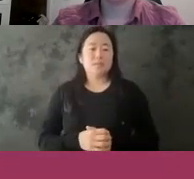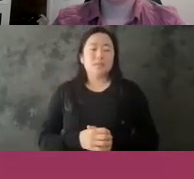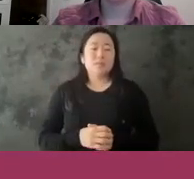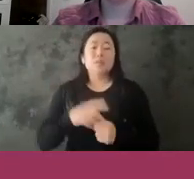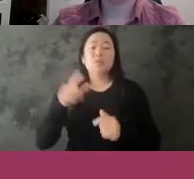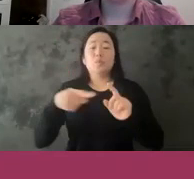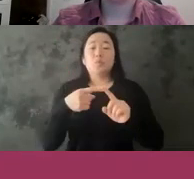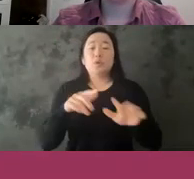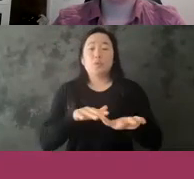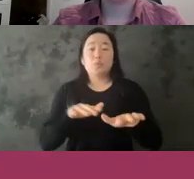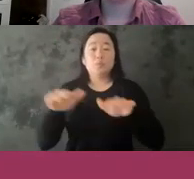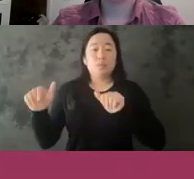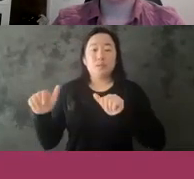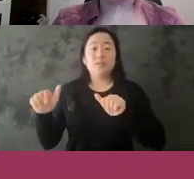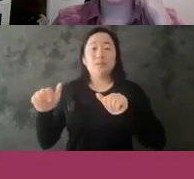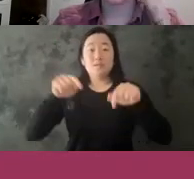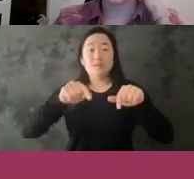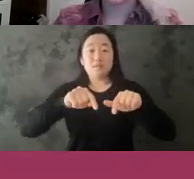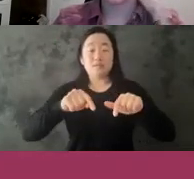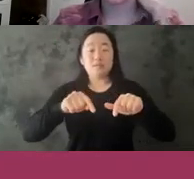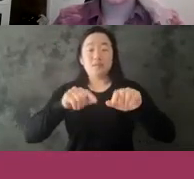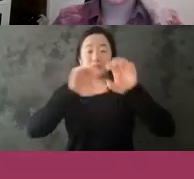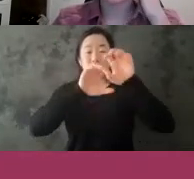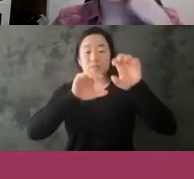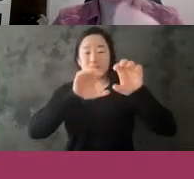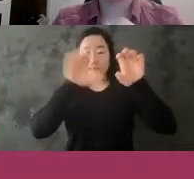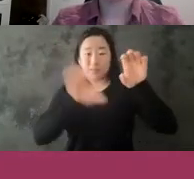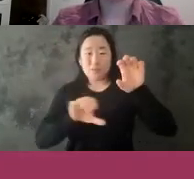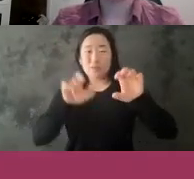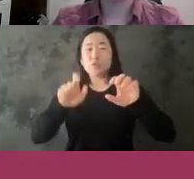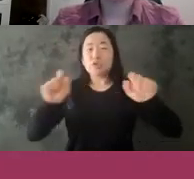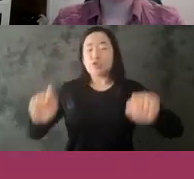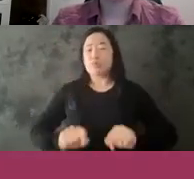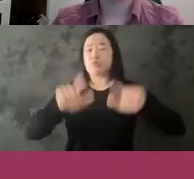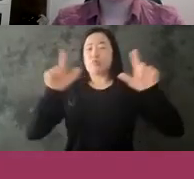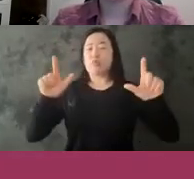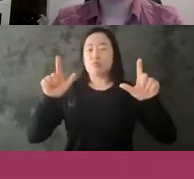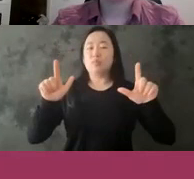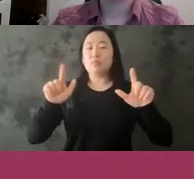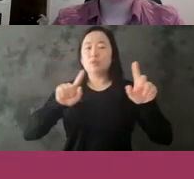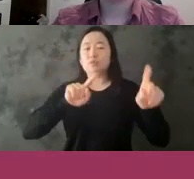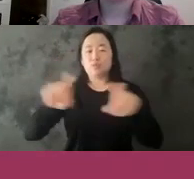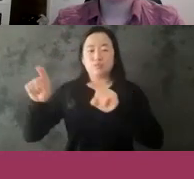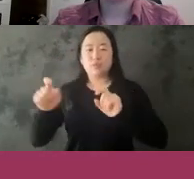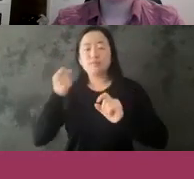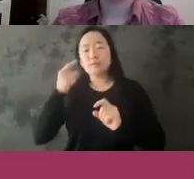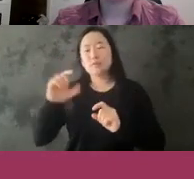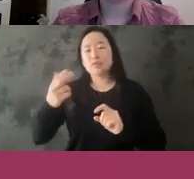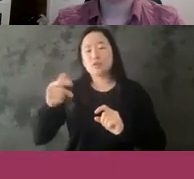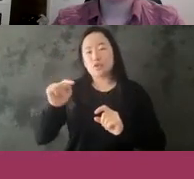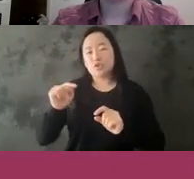webinar, the survey should pop up. If it doesn't, I put it in the chat. Again, it will be in that follow-up